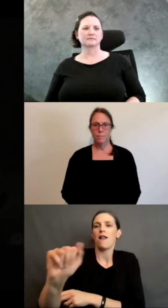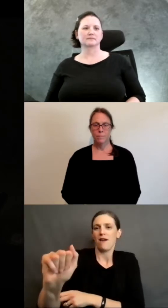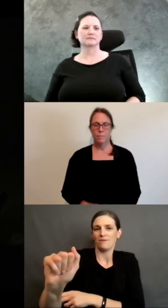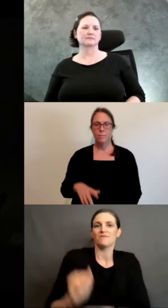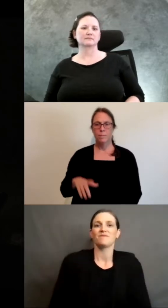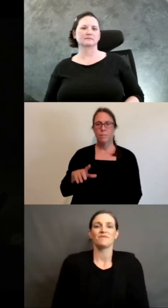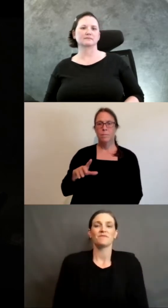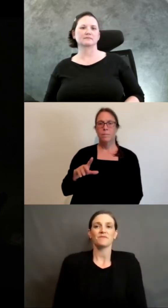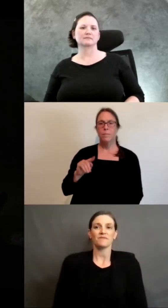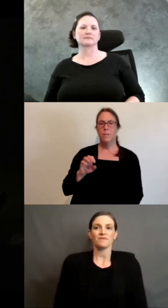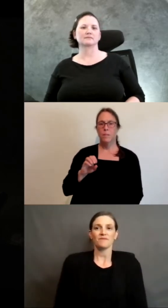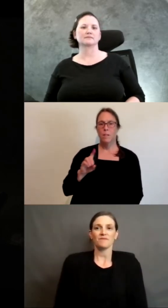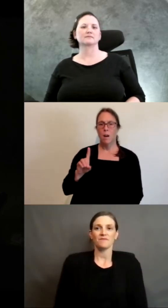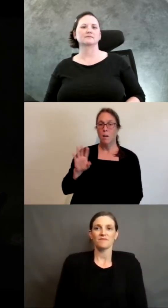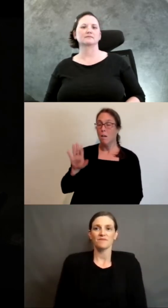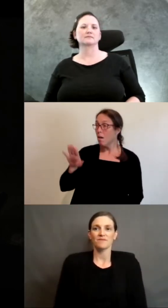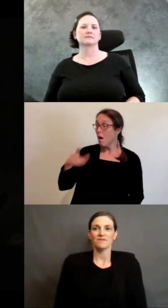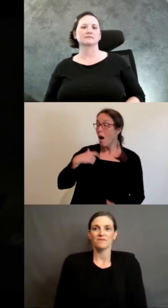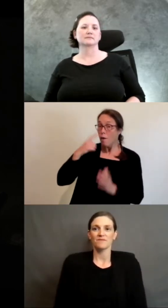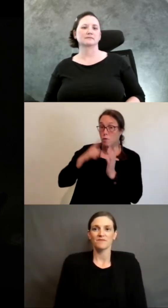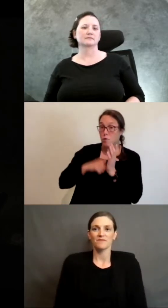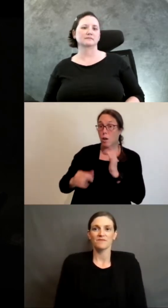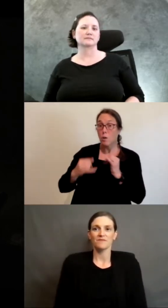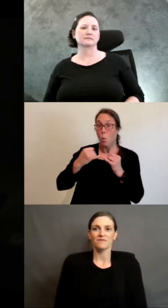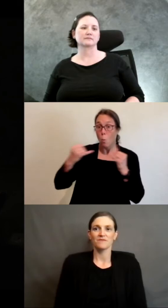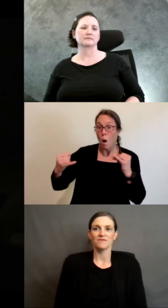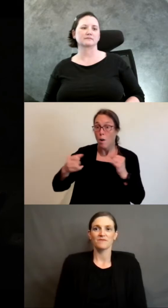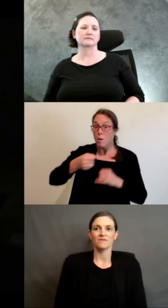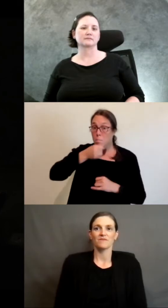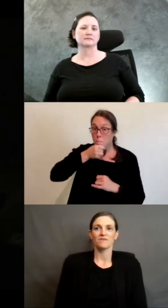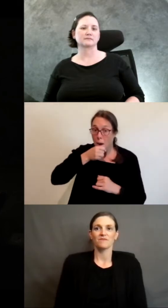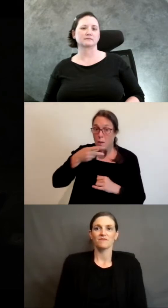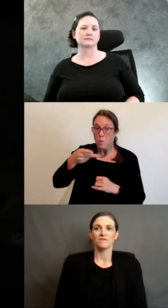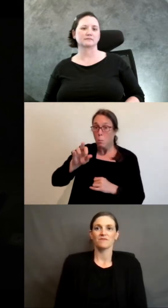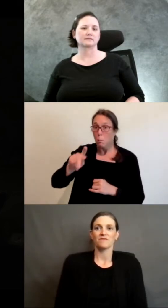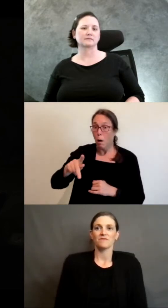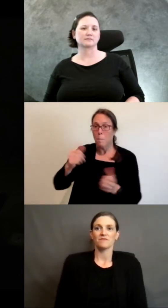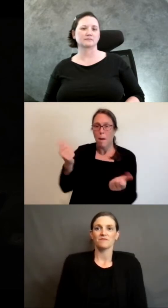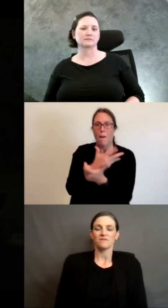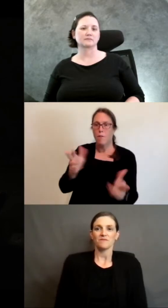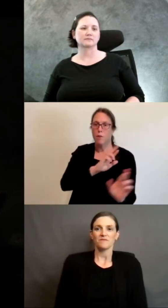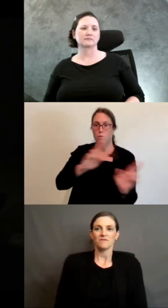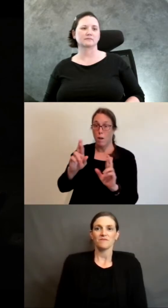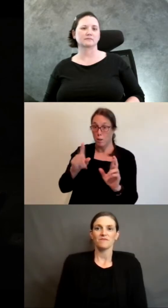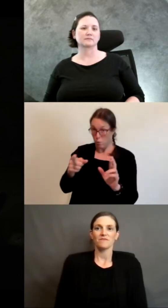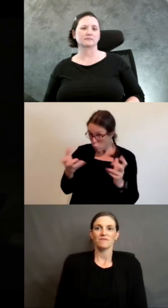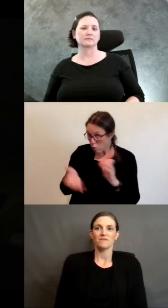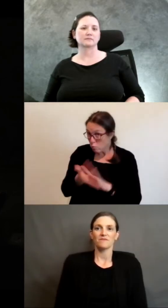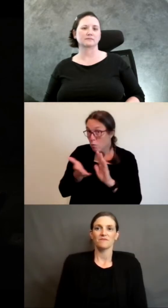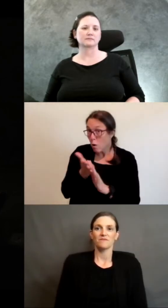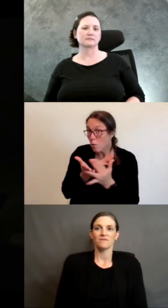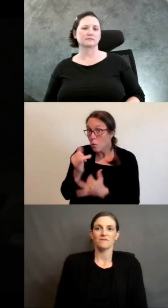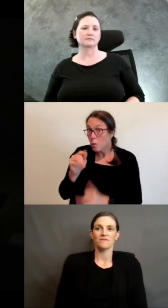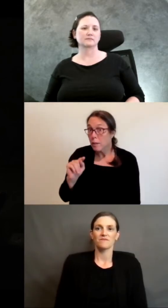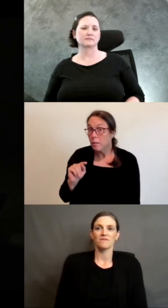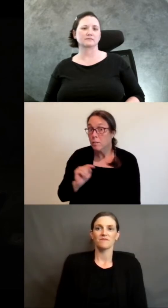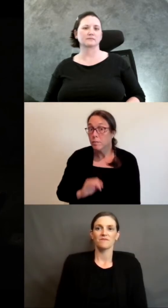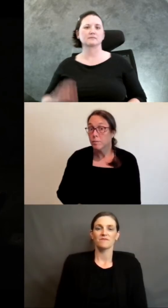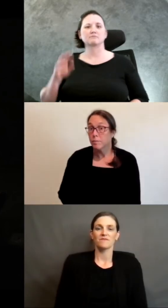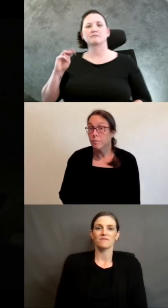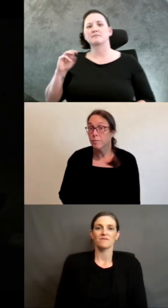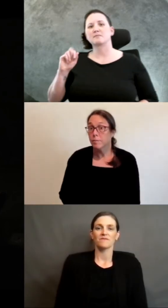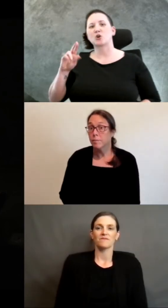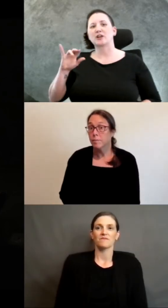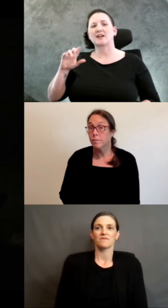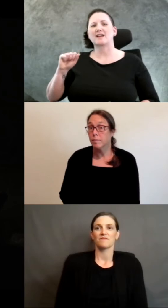all the wireless mics, and the props are set. You want to run anything? I'm good. Thank you, Todd, for all your help